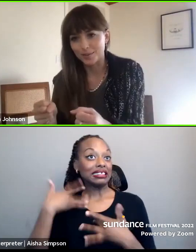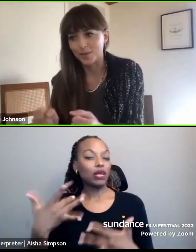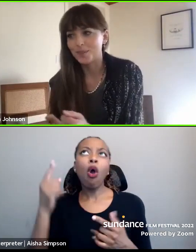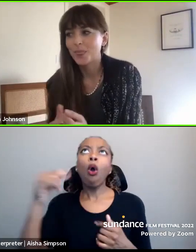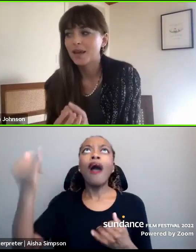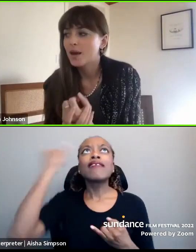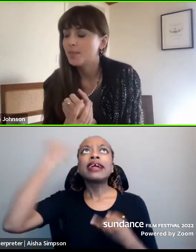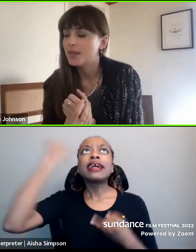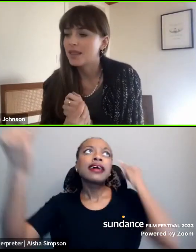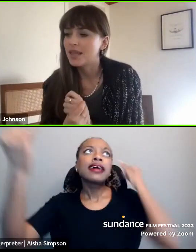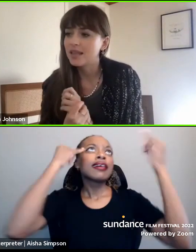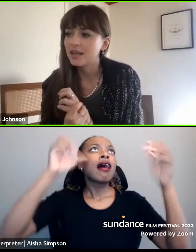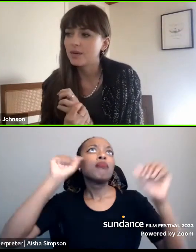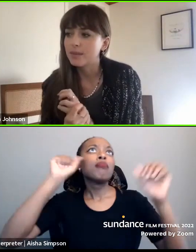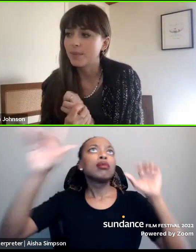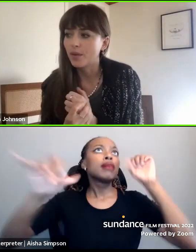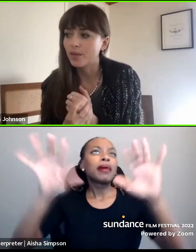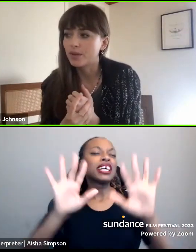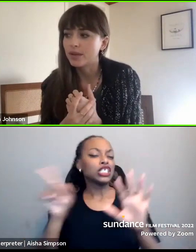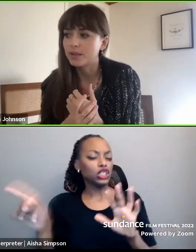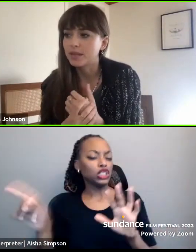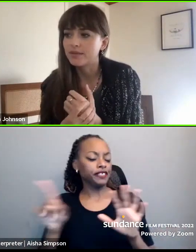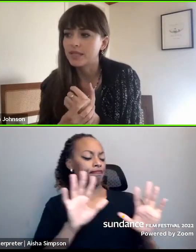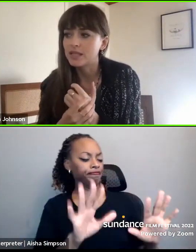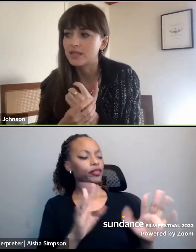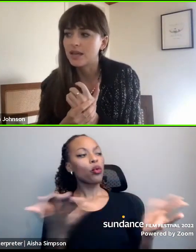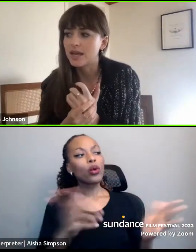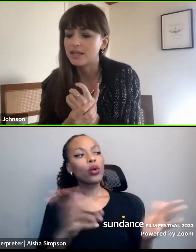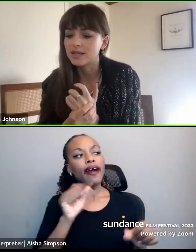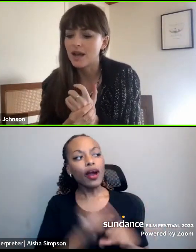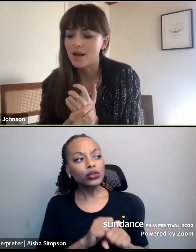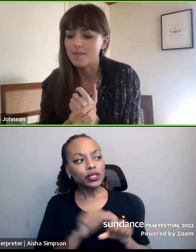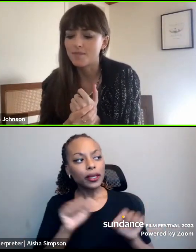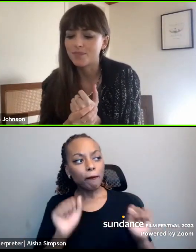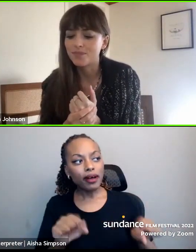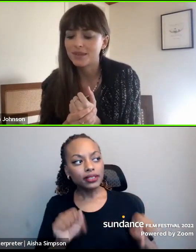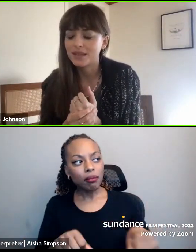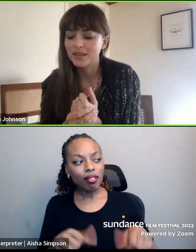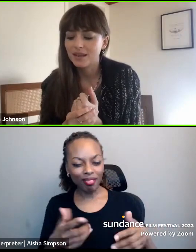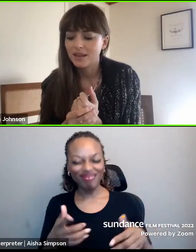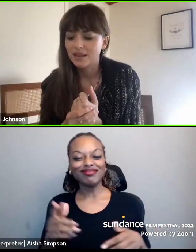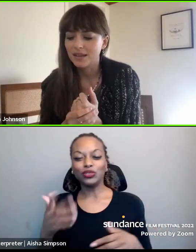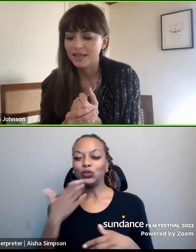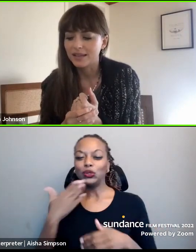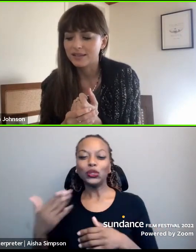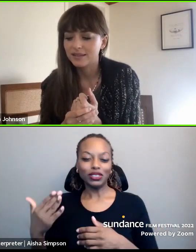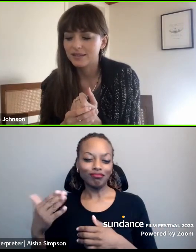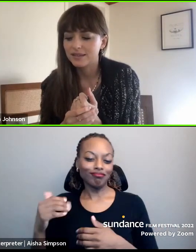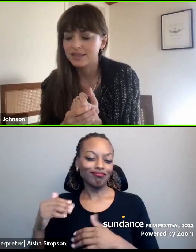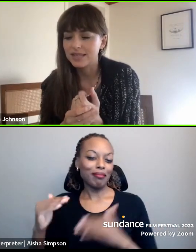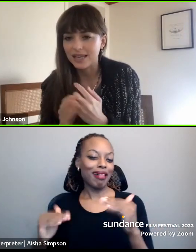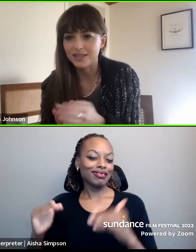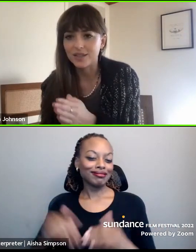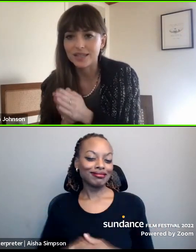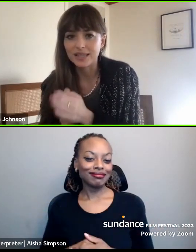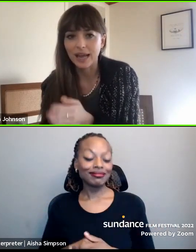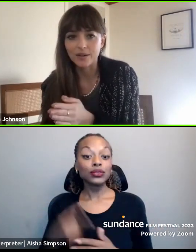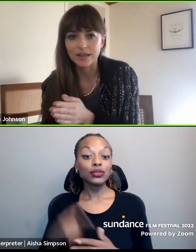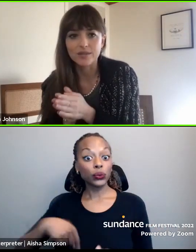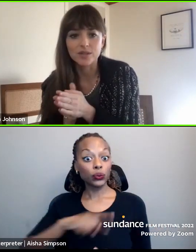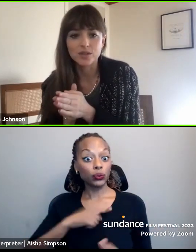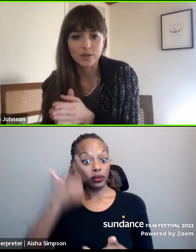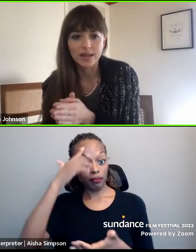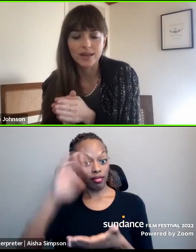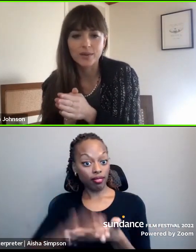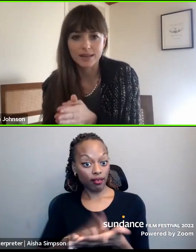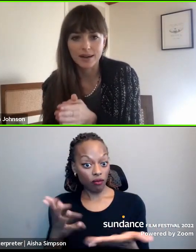is possible. But the thing that we both really believe in is like sticking to the